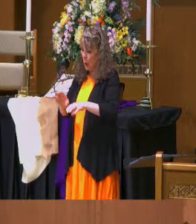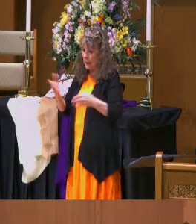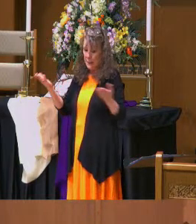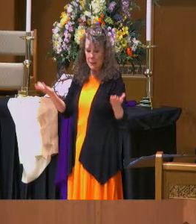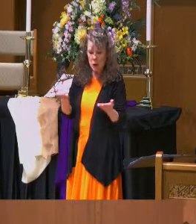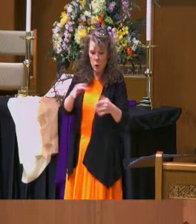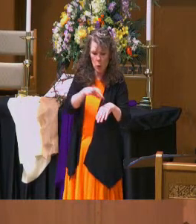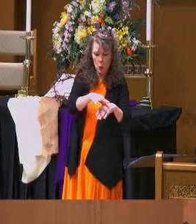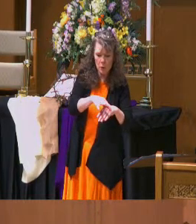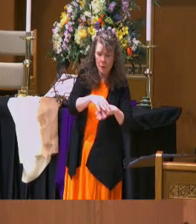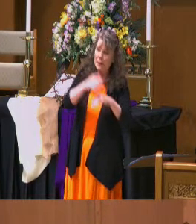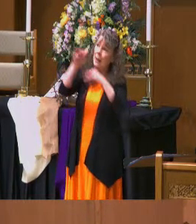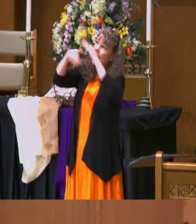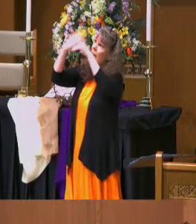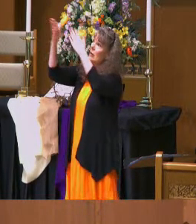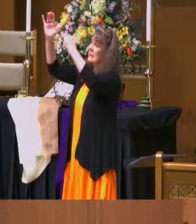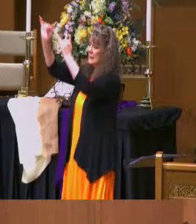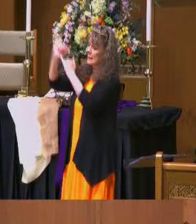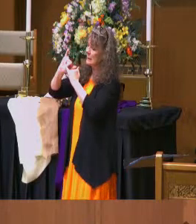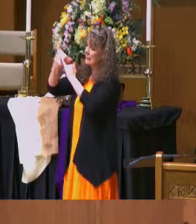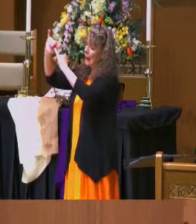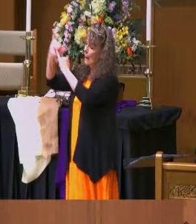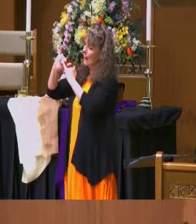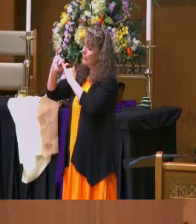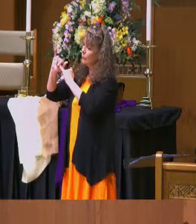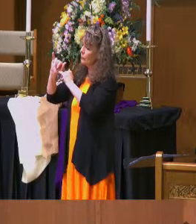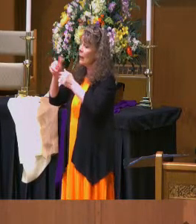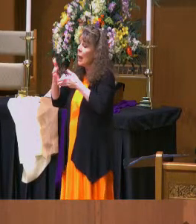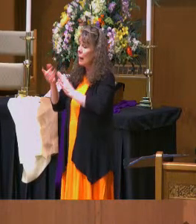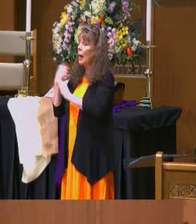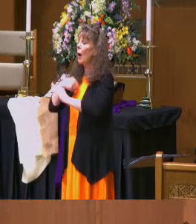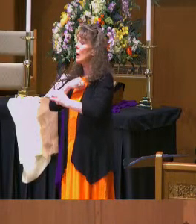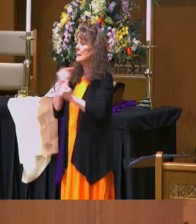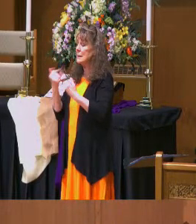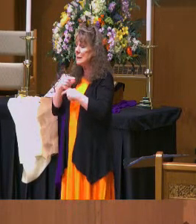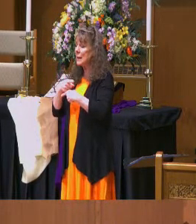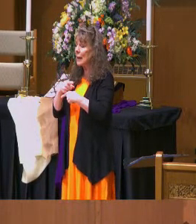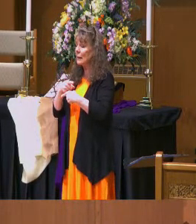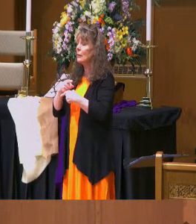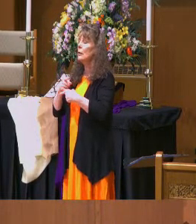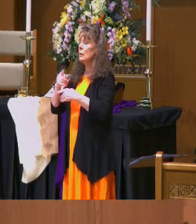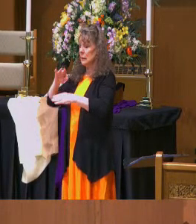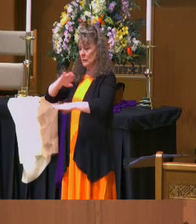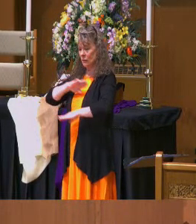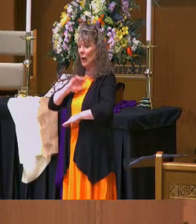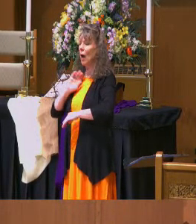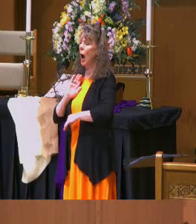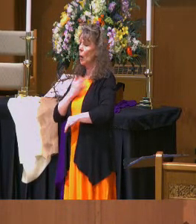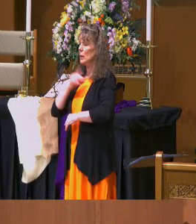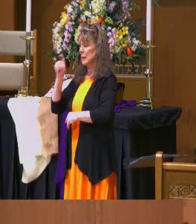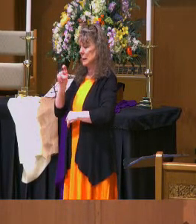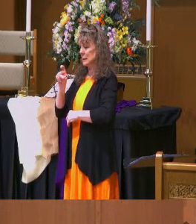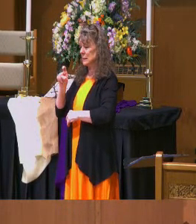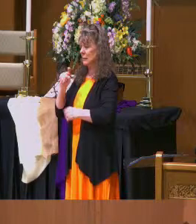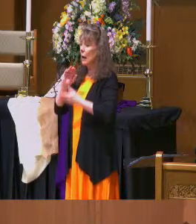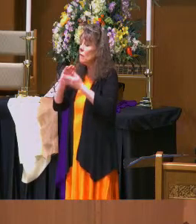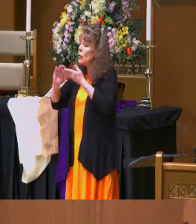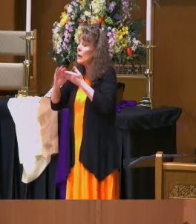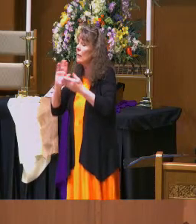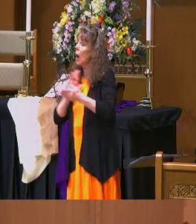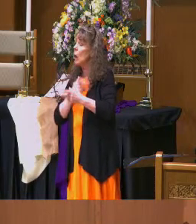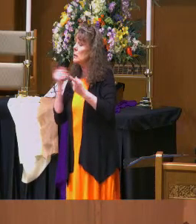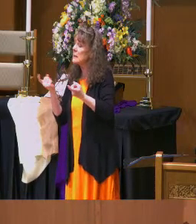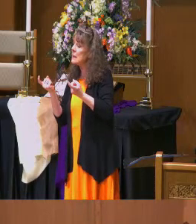done, on earth as it is in heaven. Give us this day our daily bread, and forgive us our